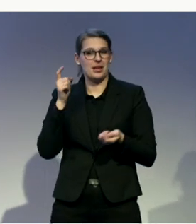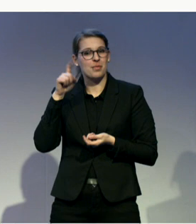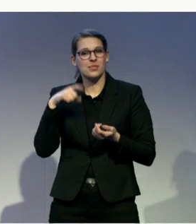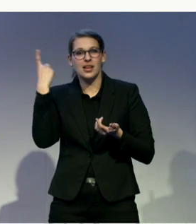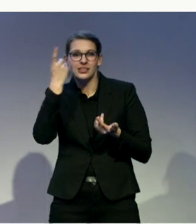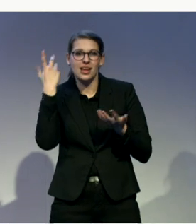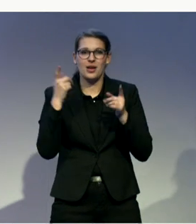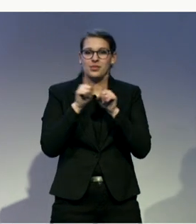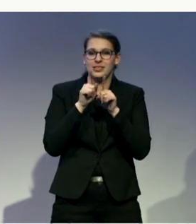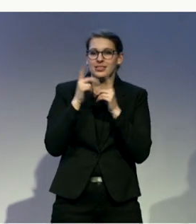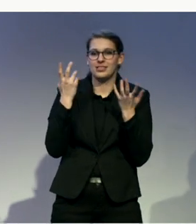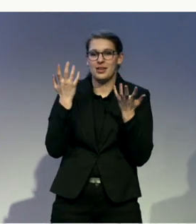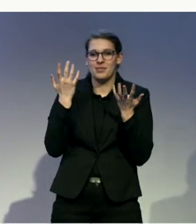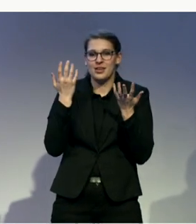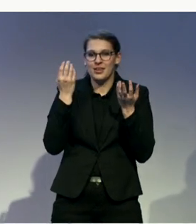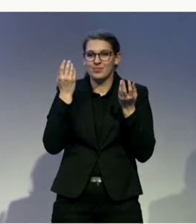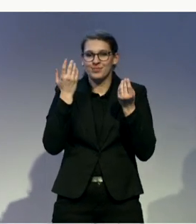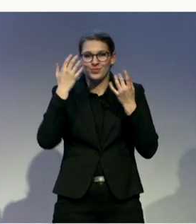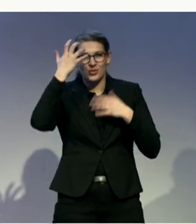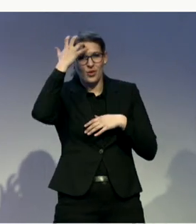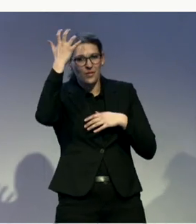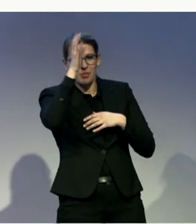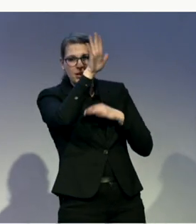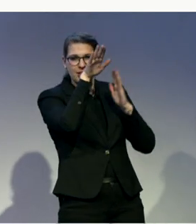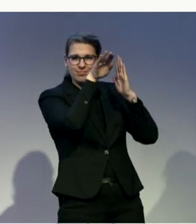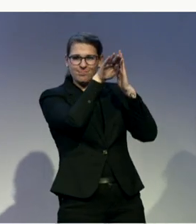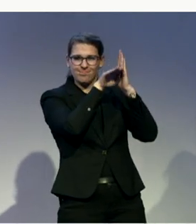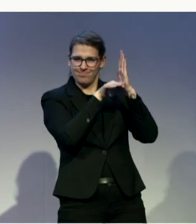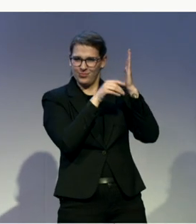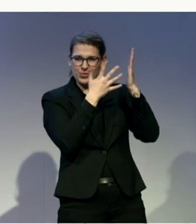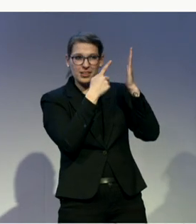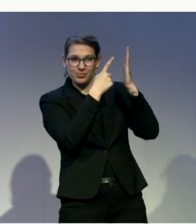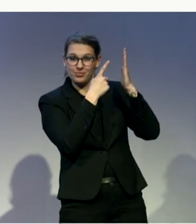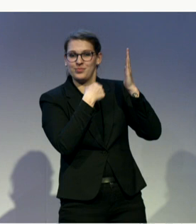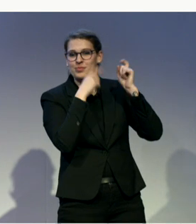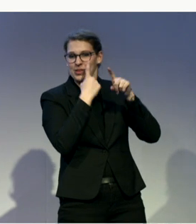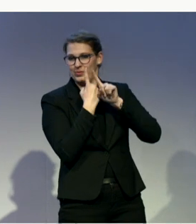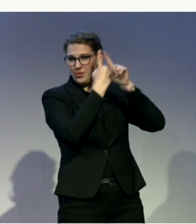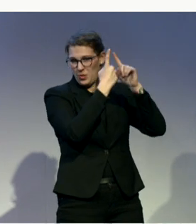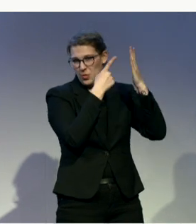with the standards and the rules in our country.